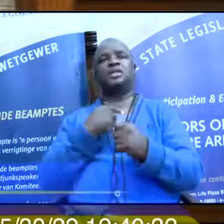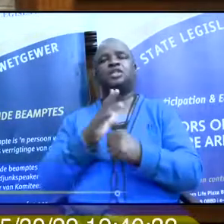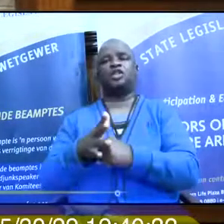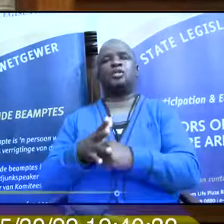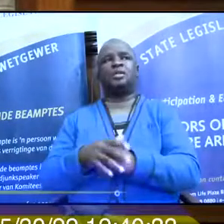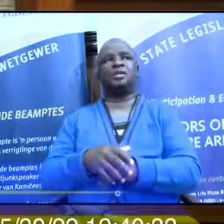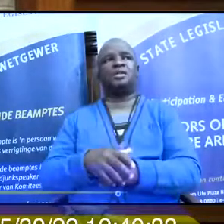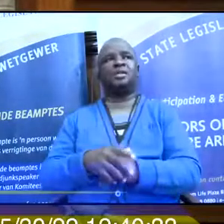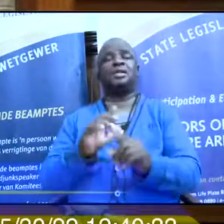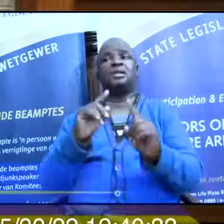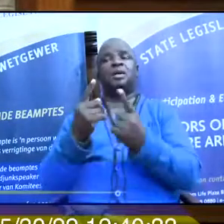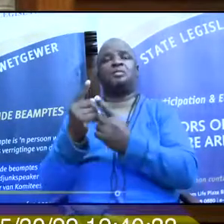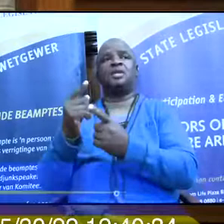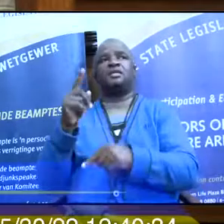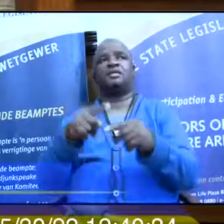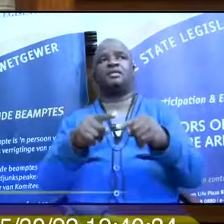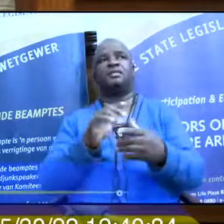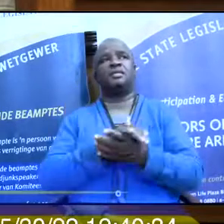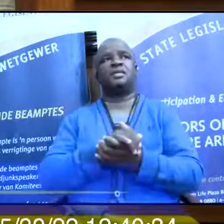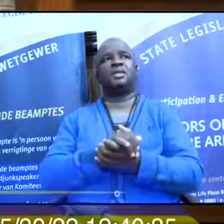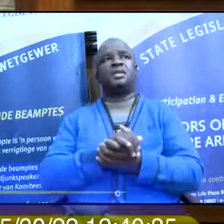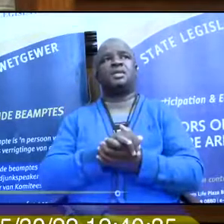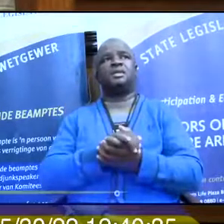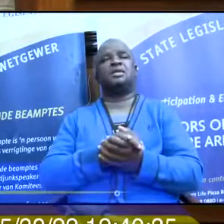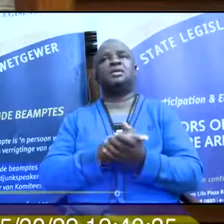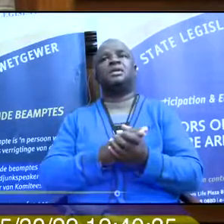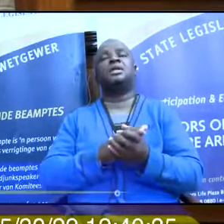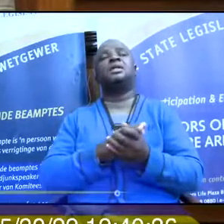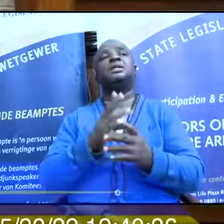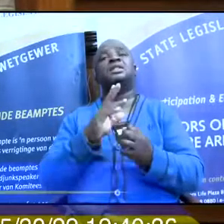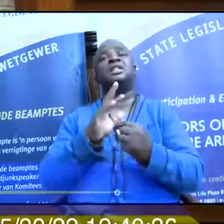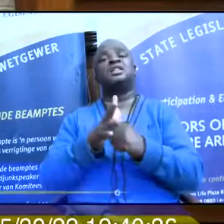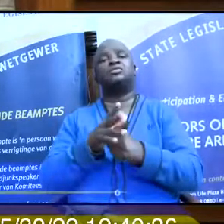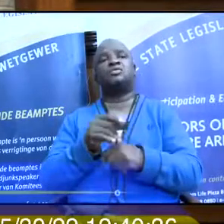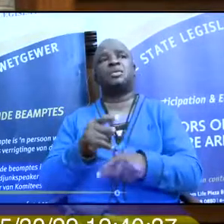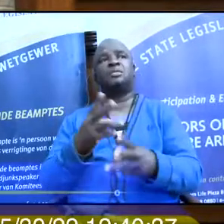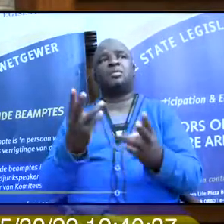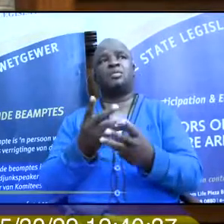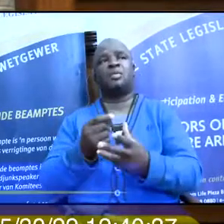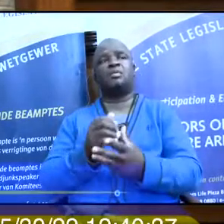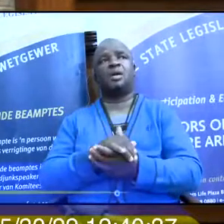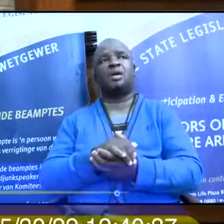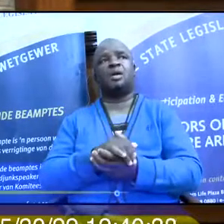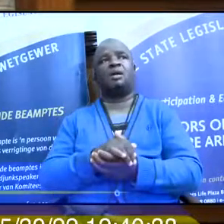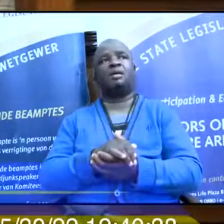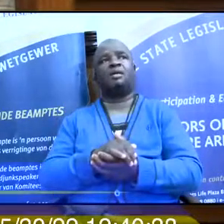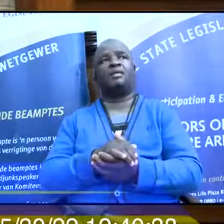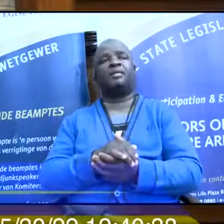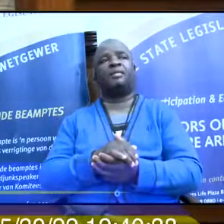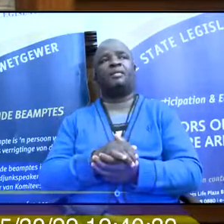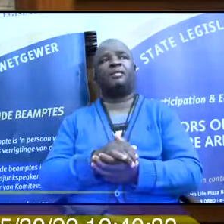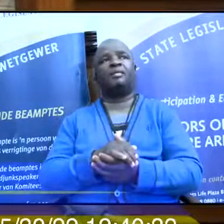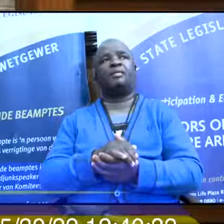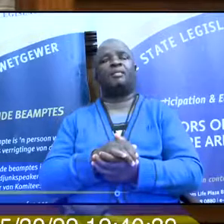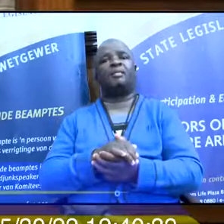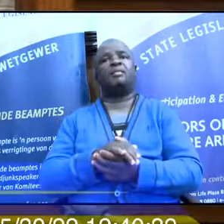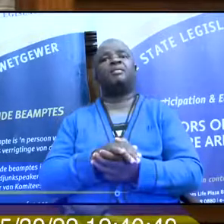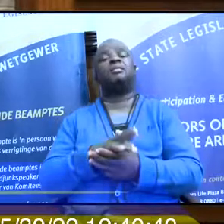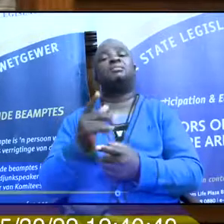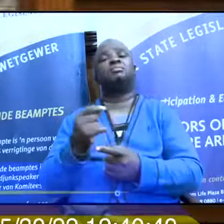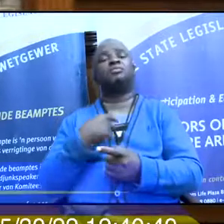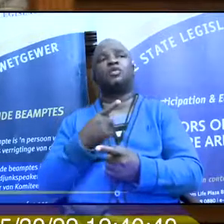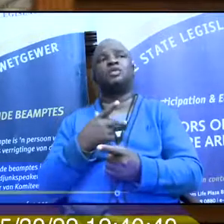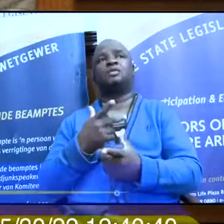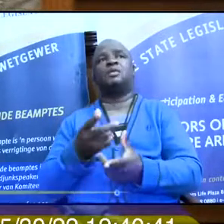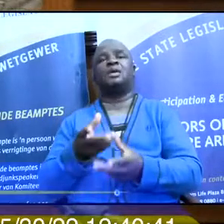in varas department those security office or personnel it is a it is a hassle for them to